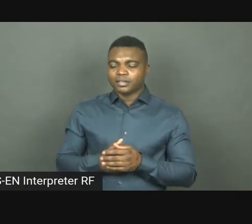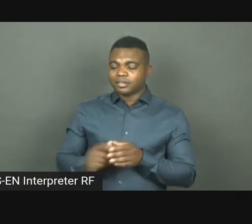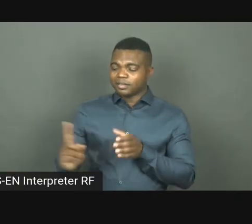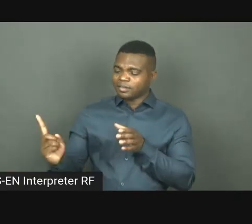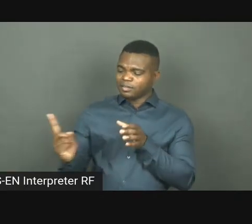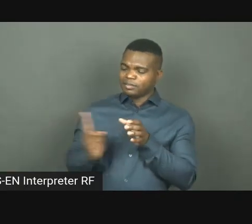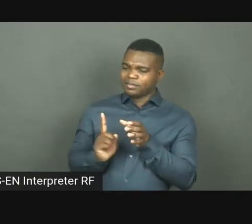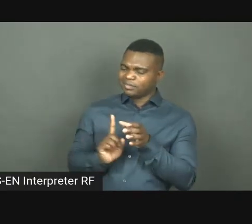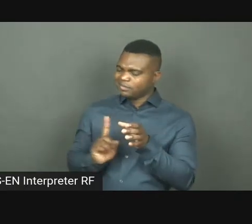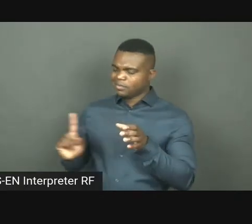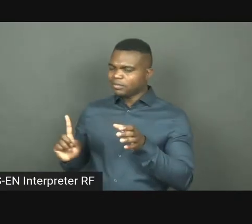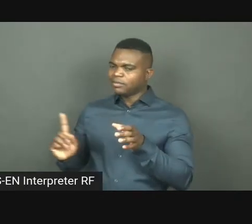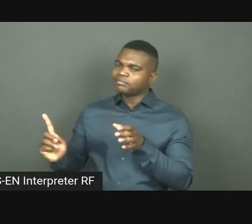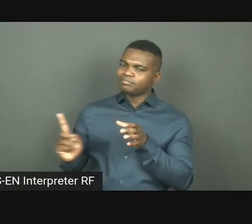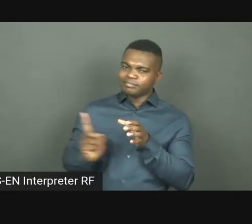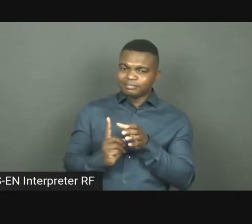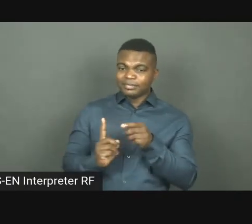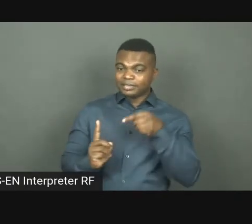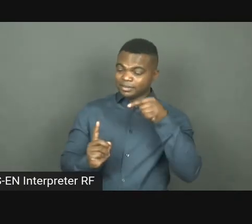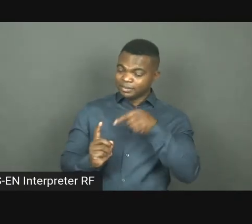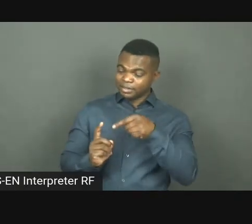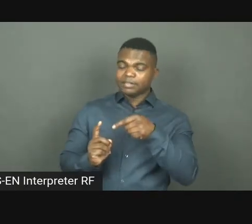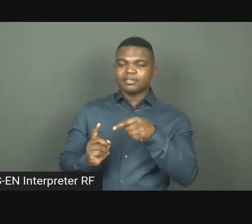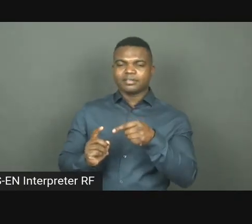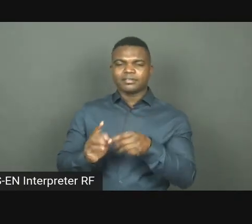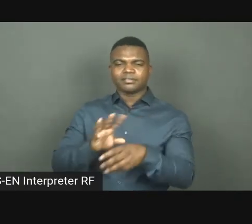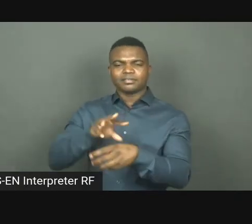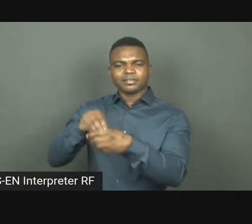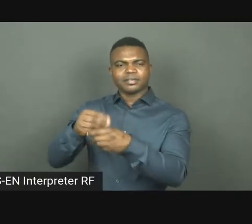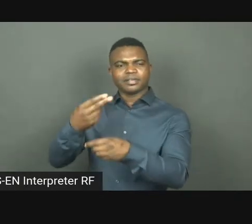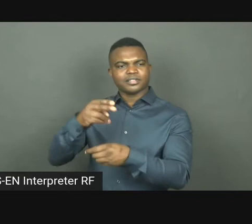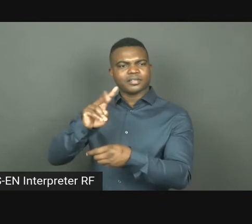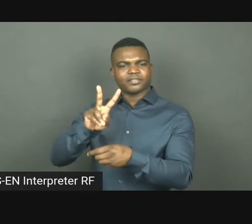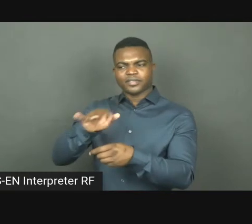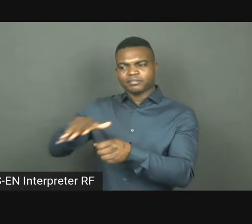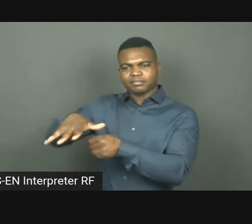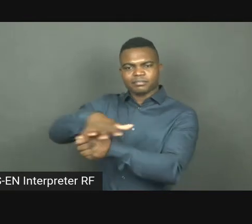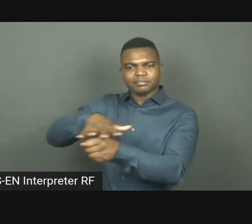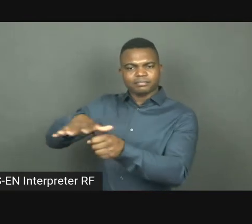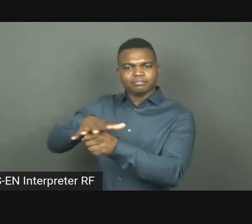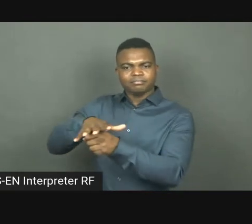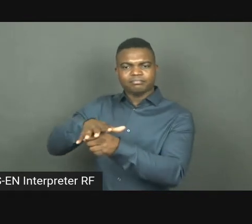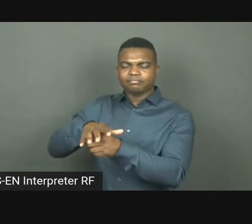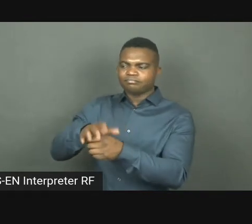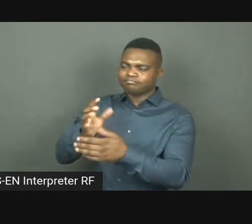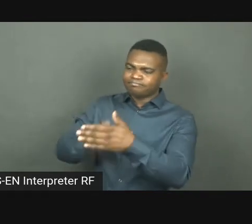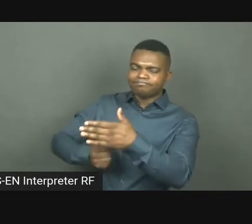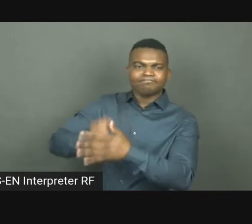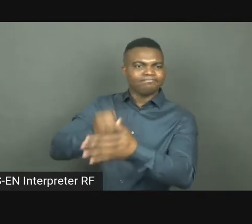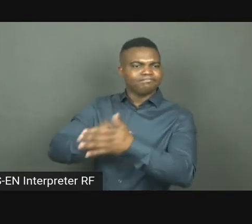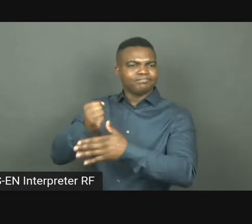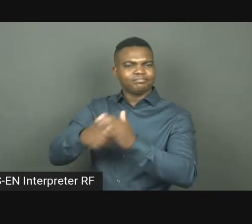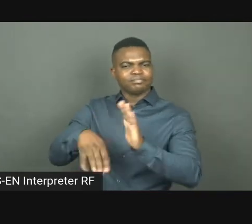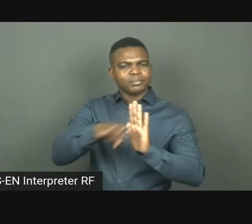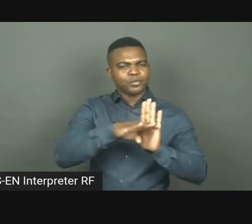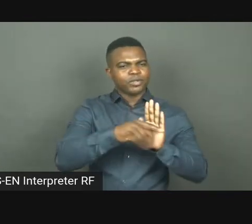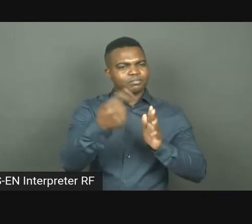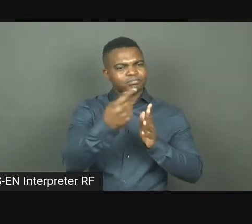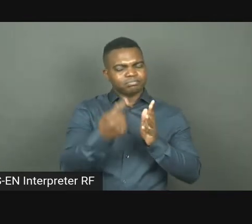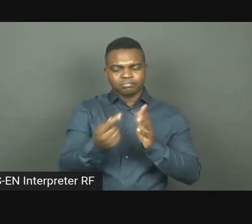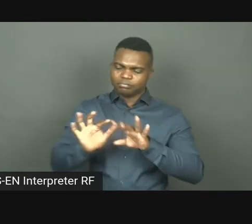but also include psychosocial needs and services. It's impacting funding structures and